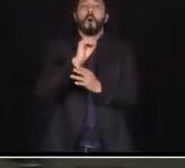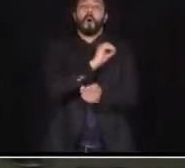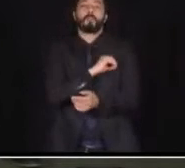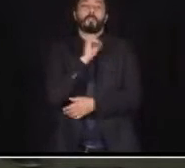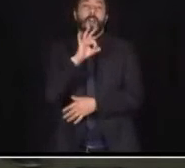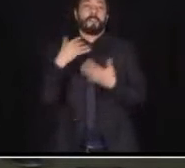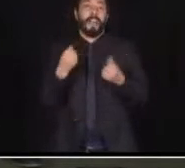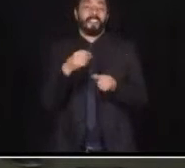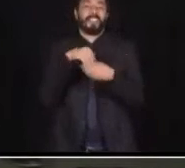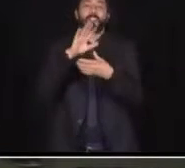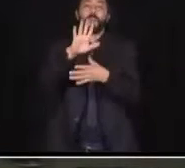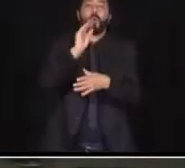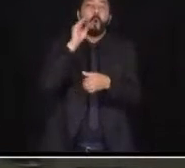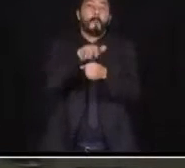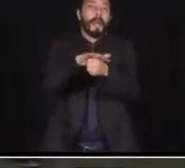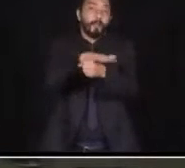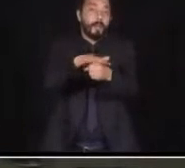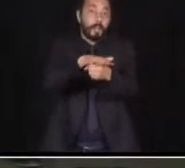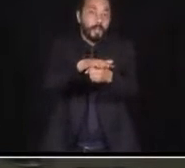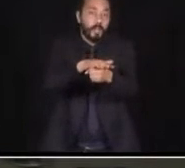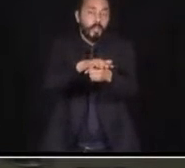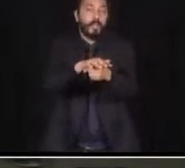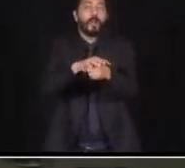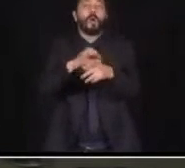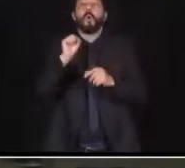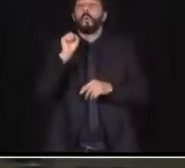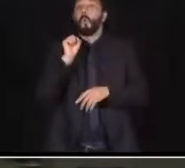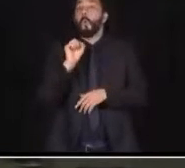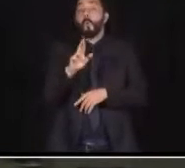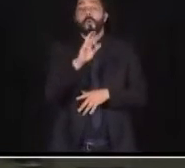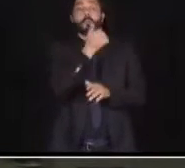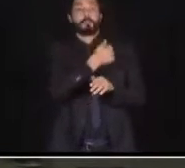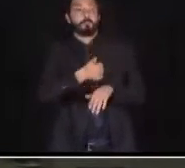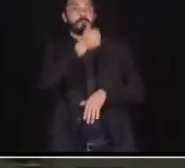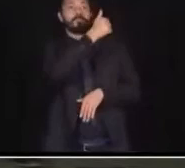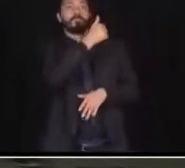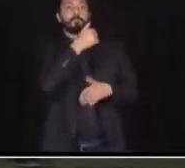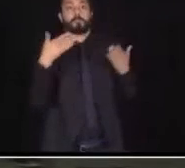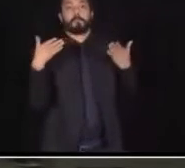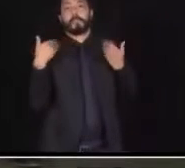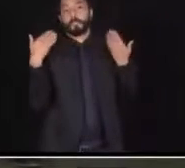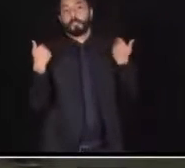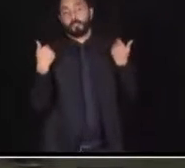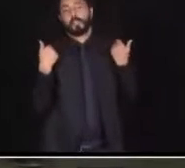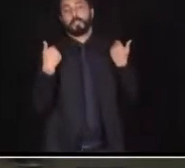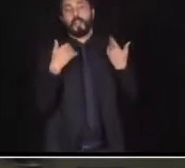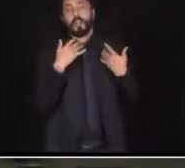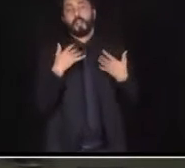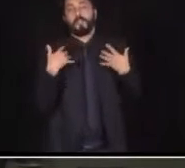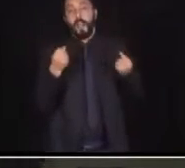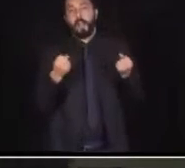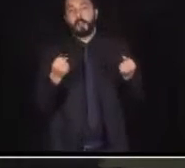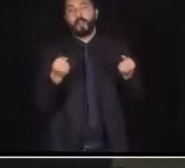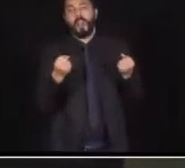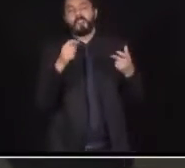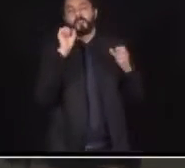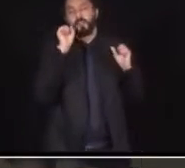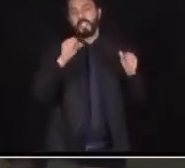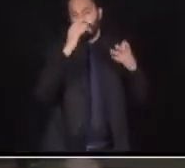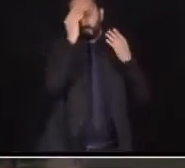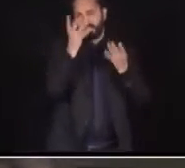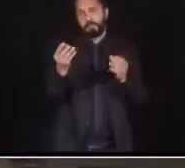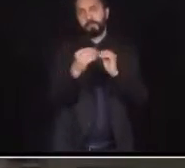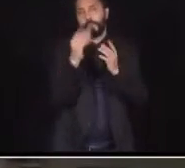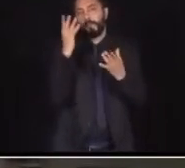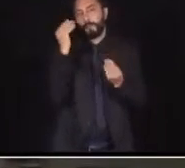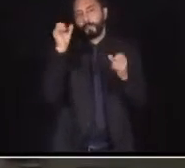direct it to the Ministry of Health, and we're happy to give them further information and help in that respect. Follow-up. Thanks so much for that. And this